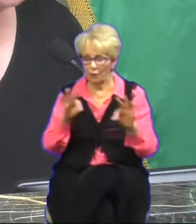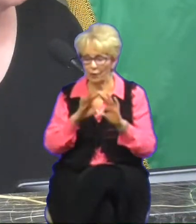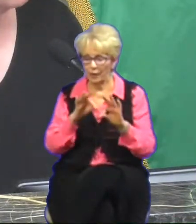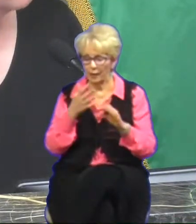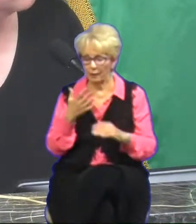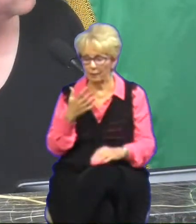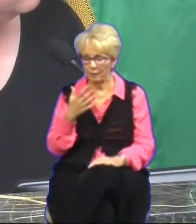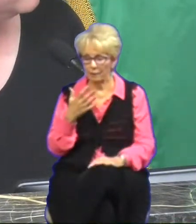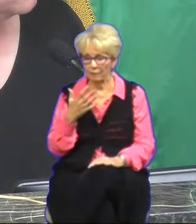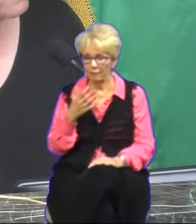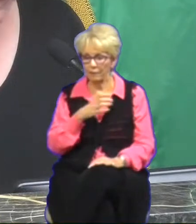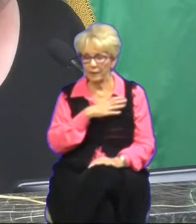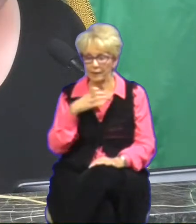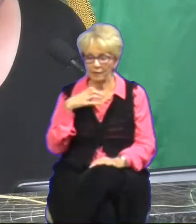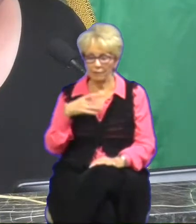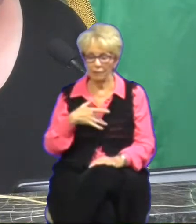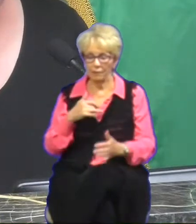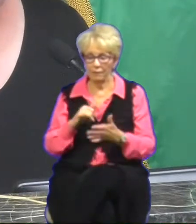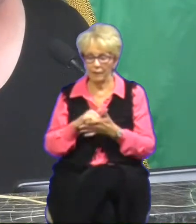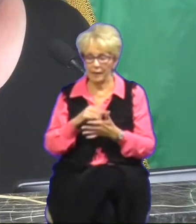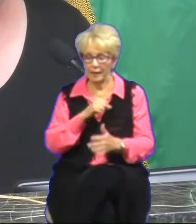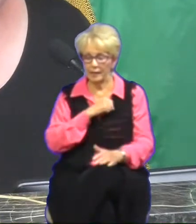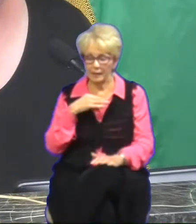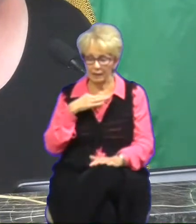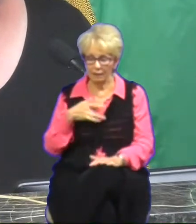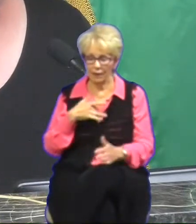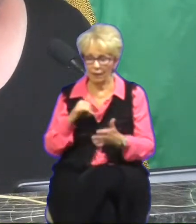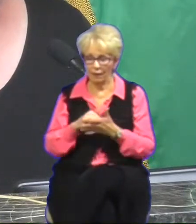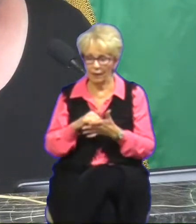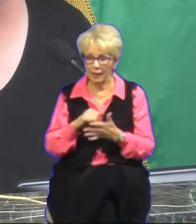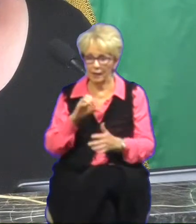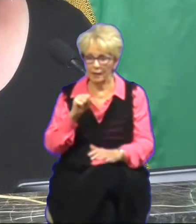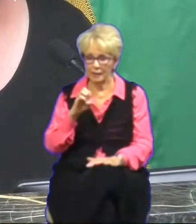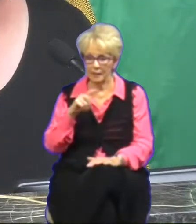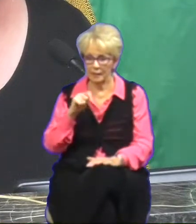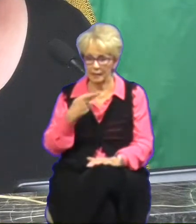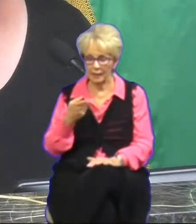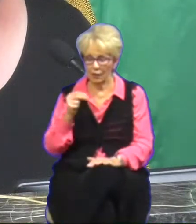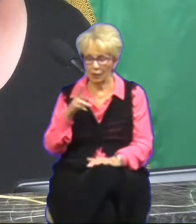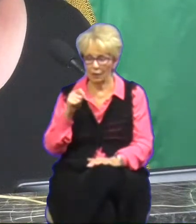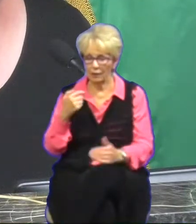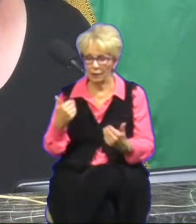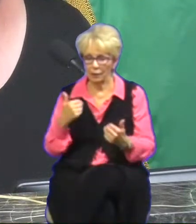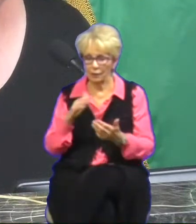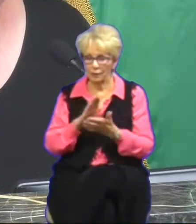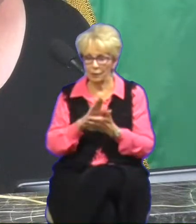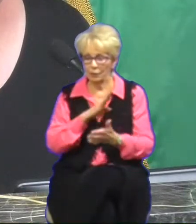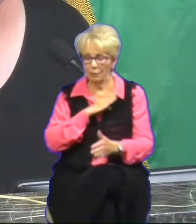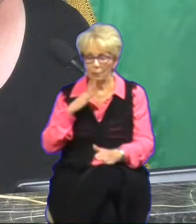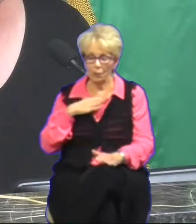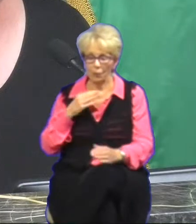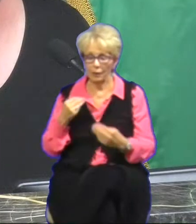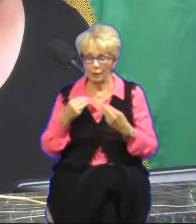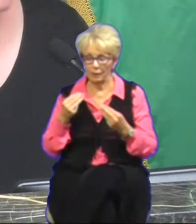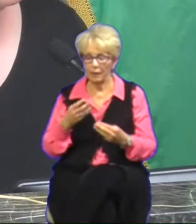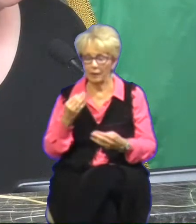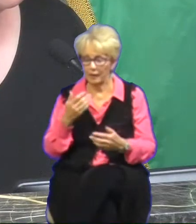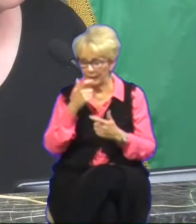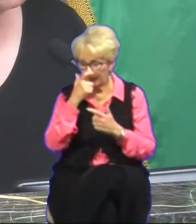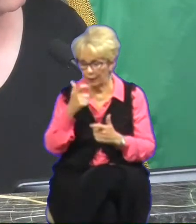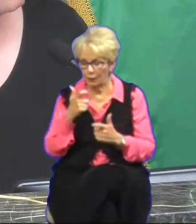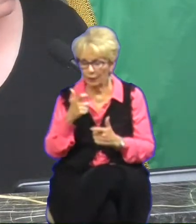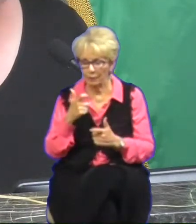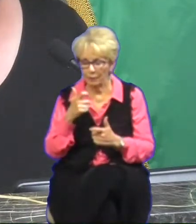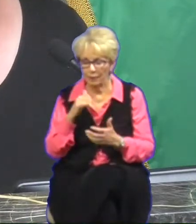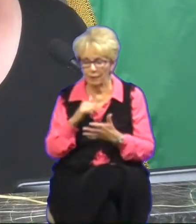important. The committee feels and the staff feels. Seth Hunt, who is a current school board member, has expressed his interest